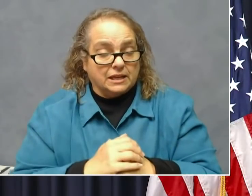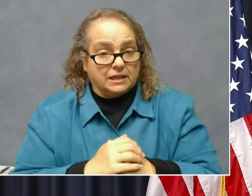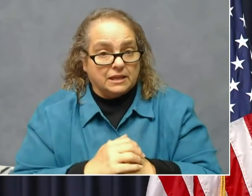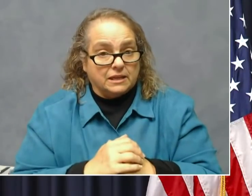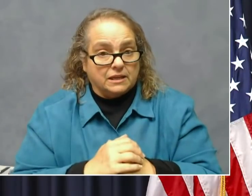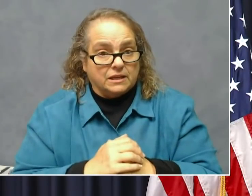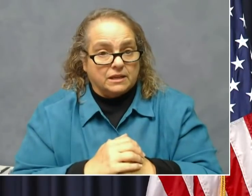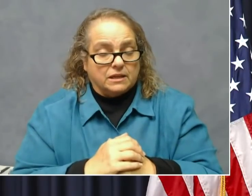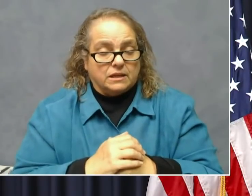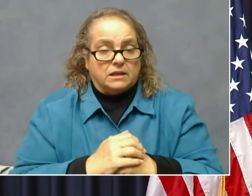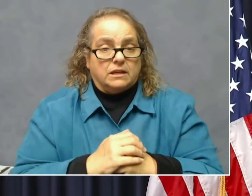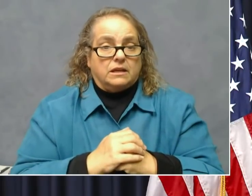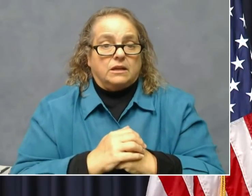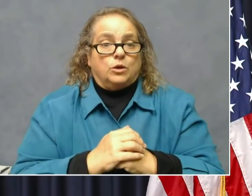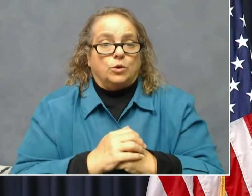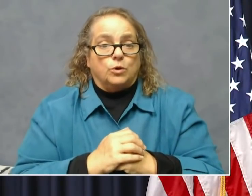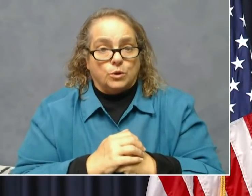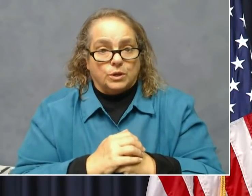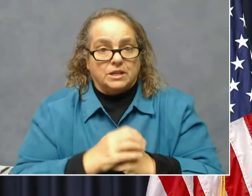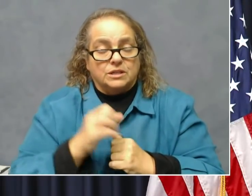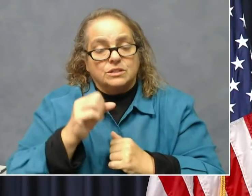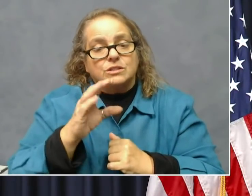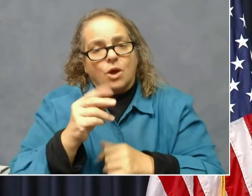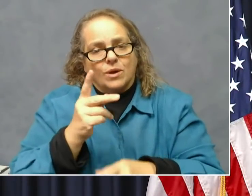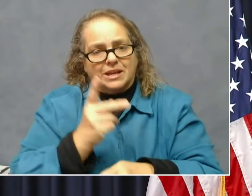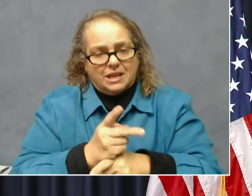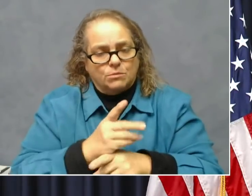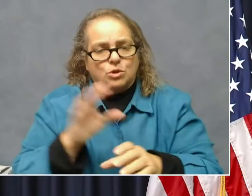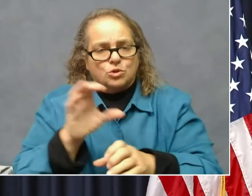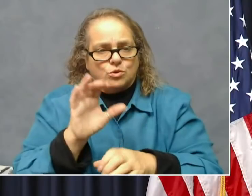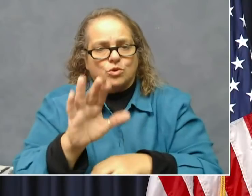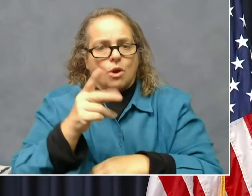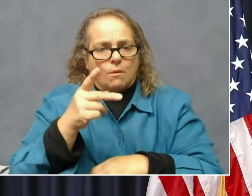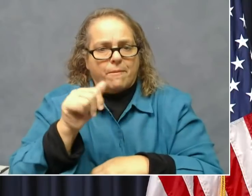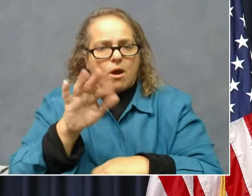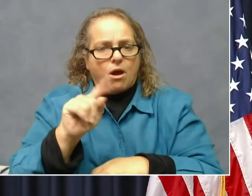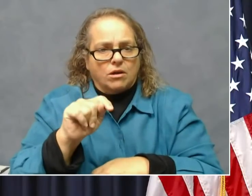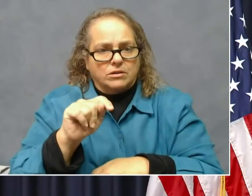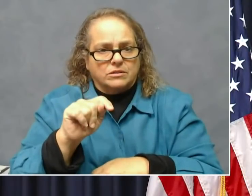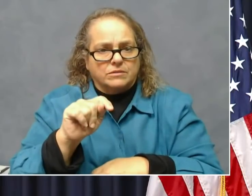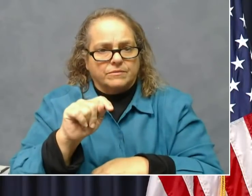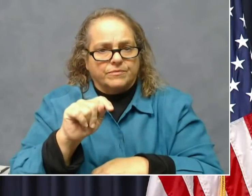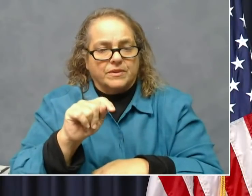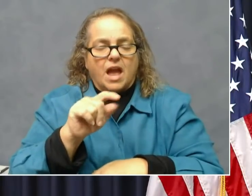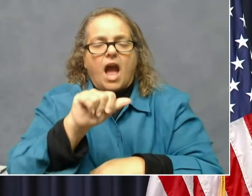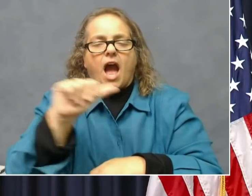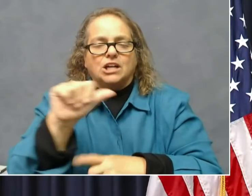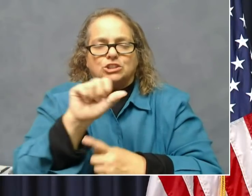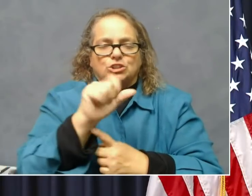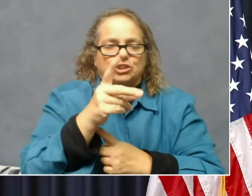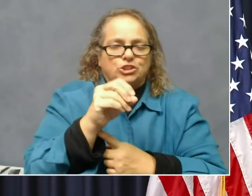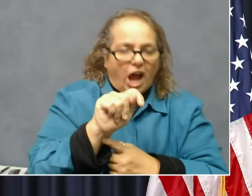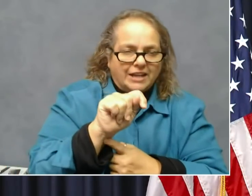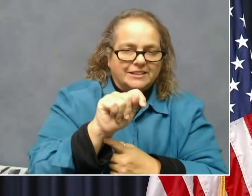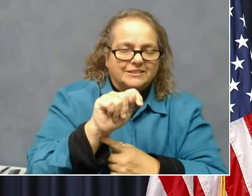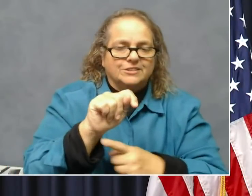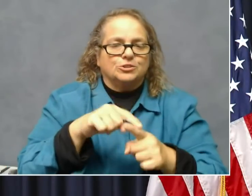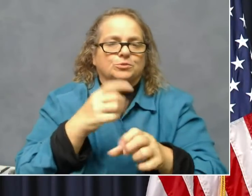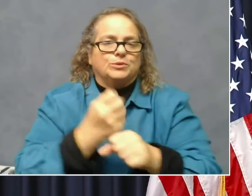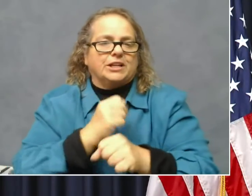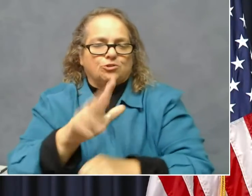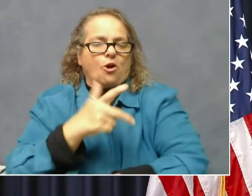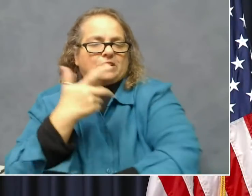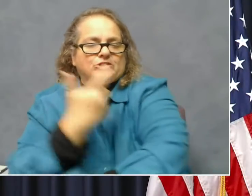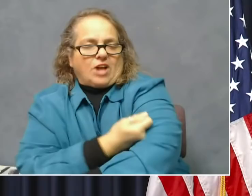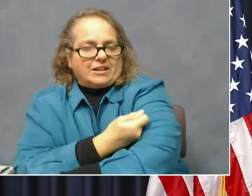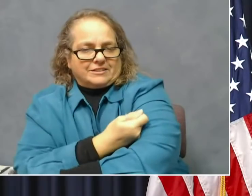another until everybody gets a chance to get this vaccine, a shot at getting their shot. Want to go over some of what